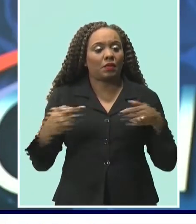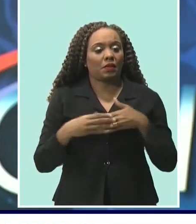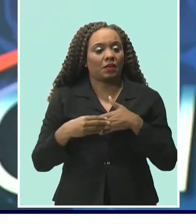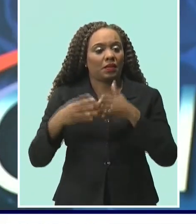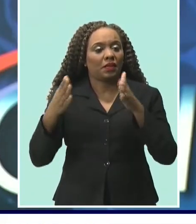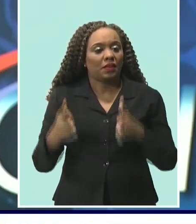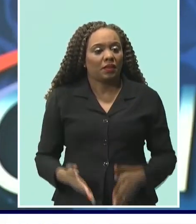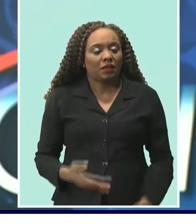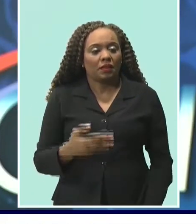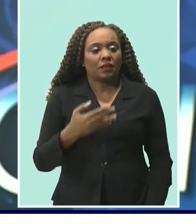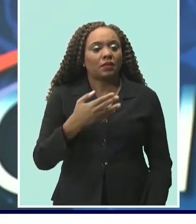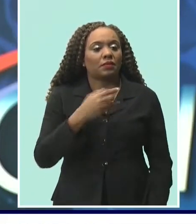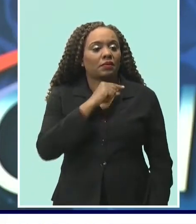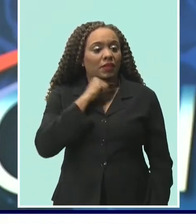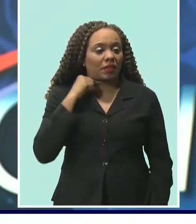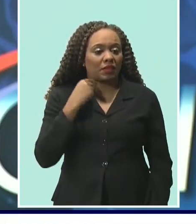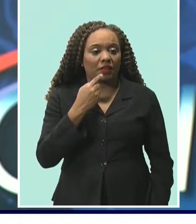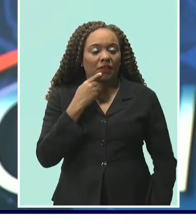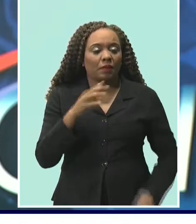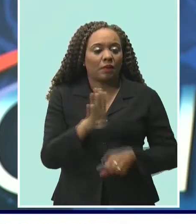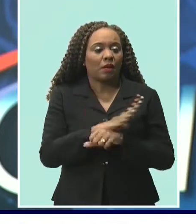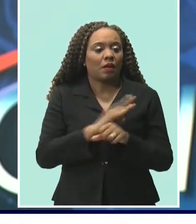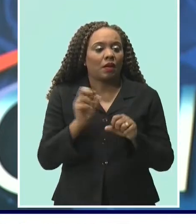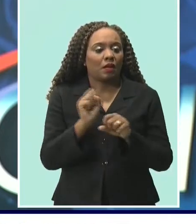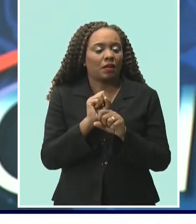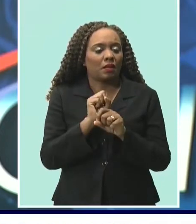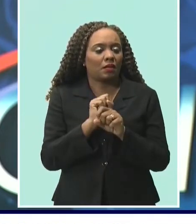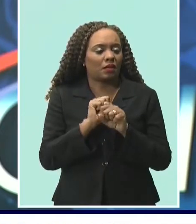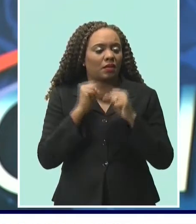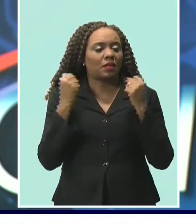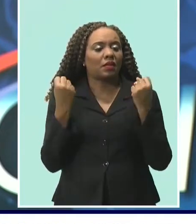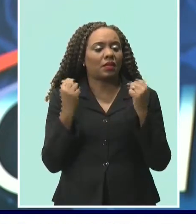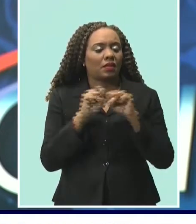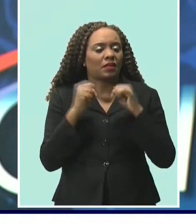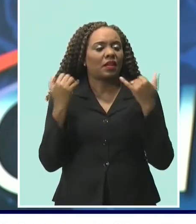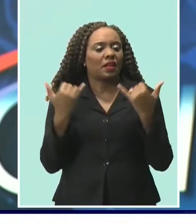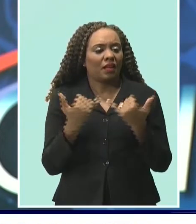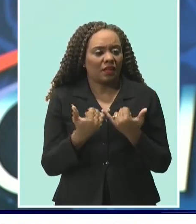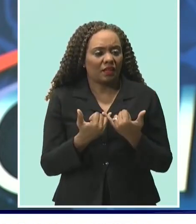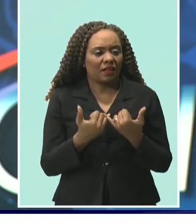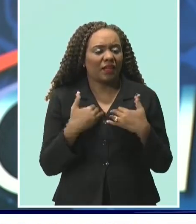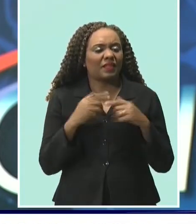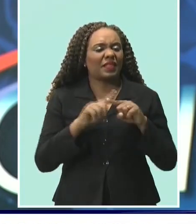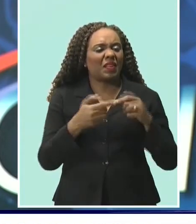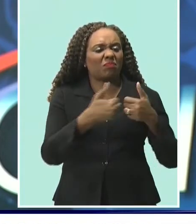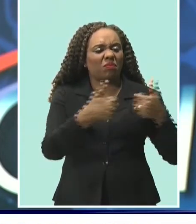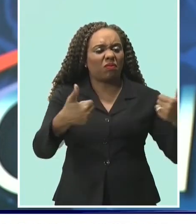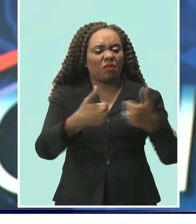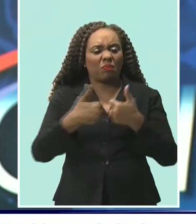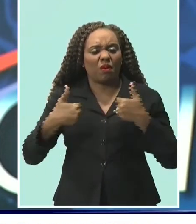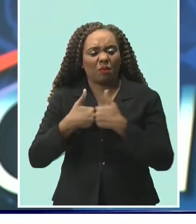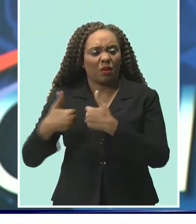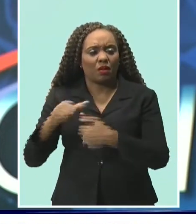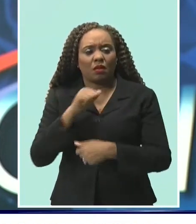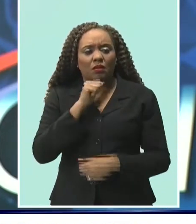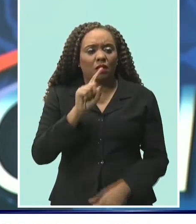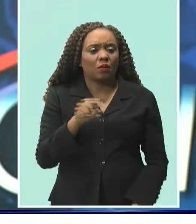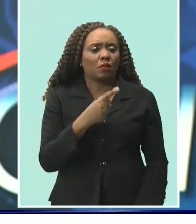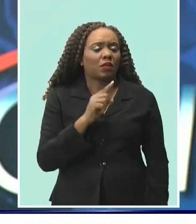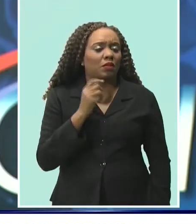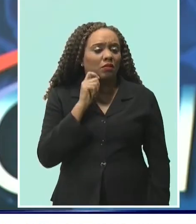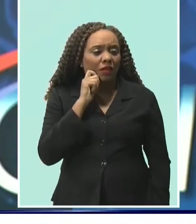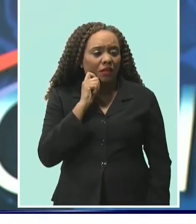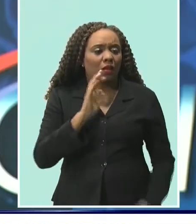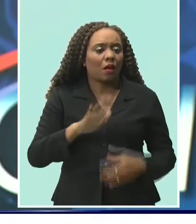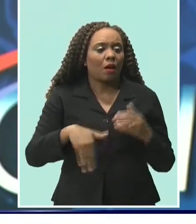Joseph Adderley says Barbados society is more affected by class divisions than race. He says it must be realized that all Black